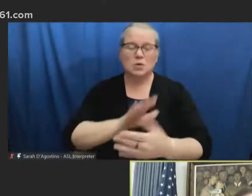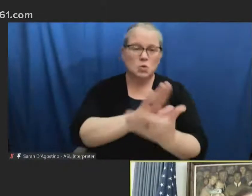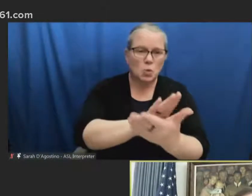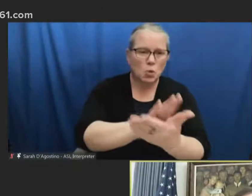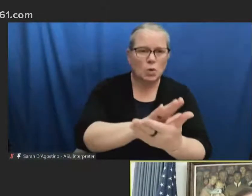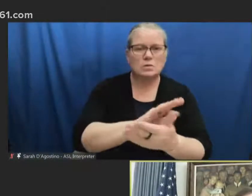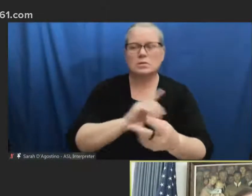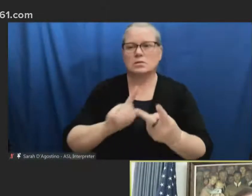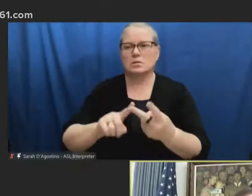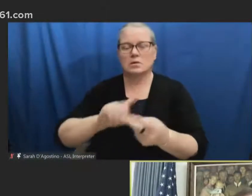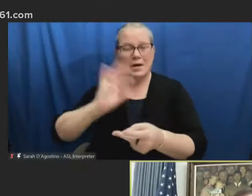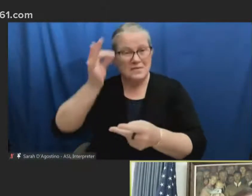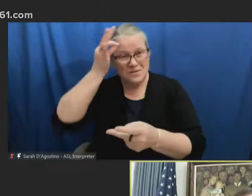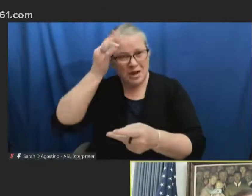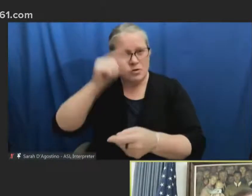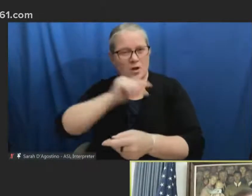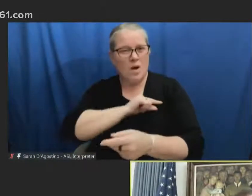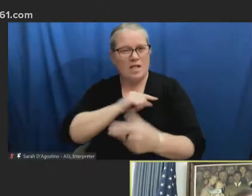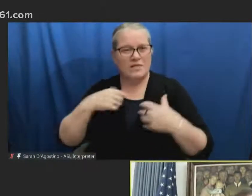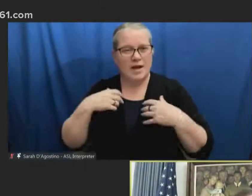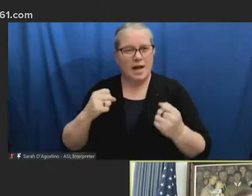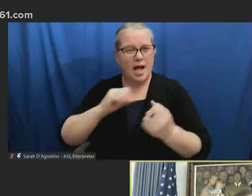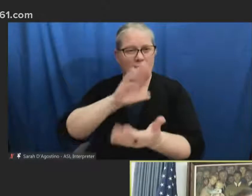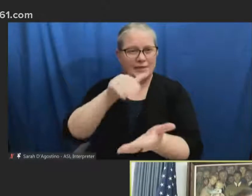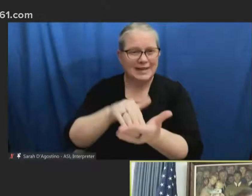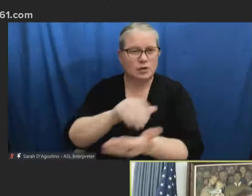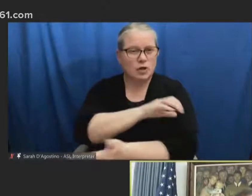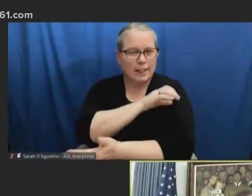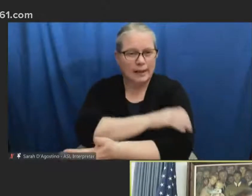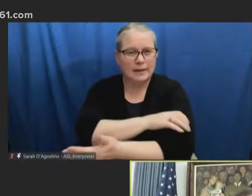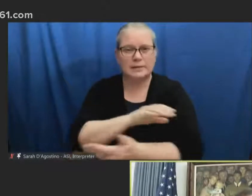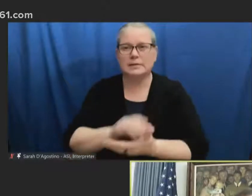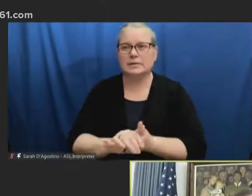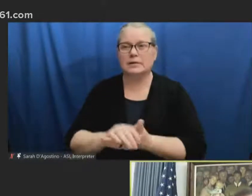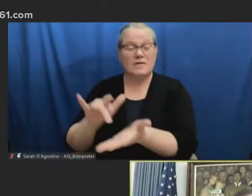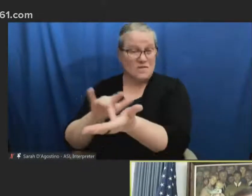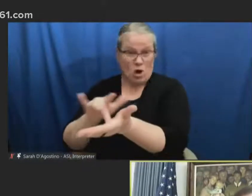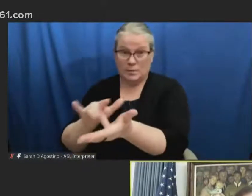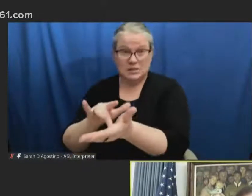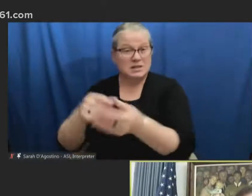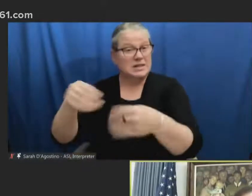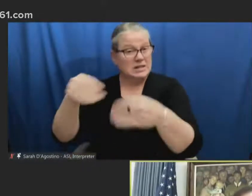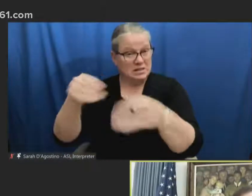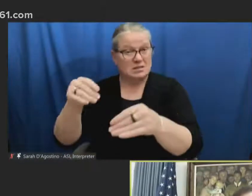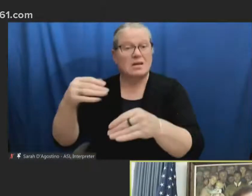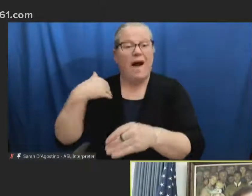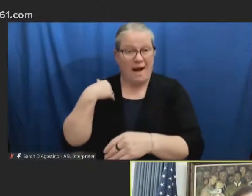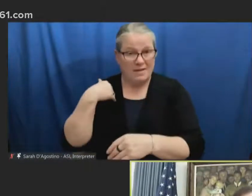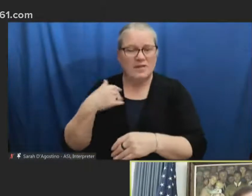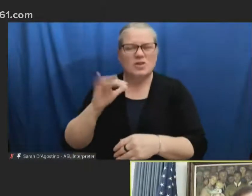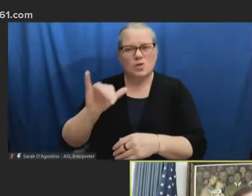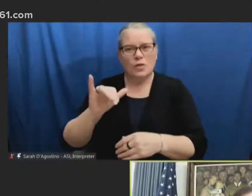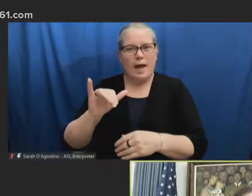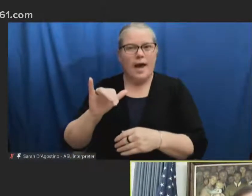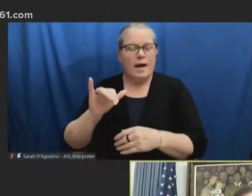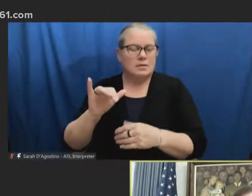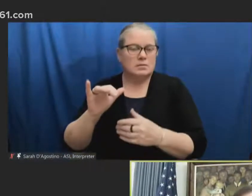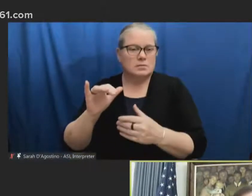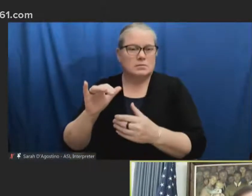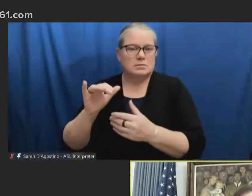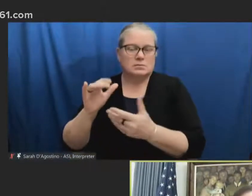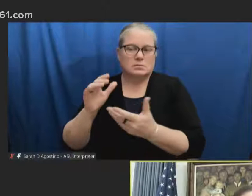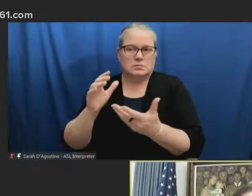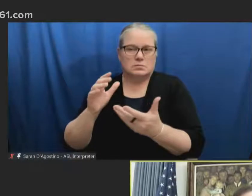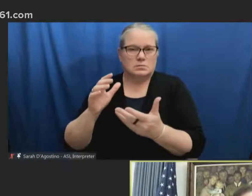health centers. You've got a lot of tests going through the pharmacy. So I'd like to think that supply chain issue is not as big an issue right